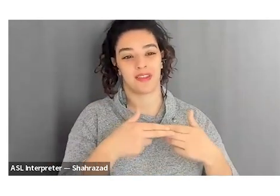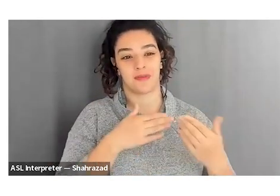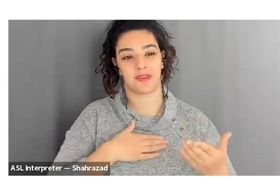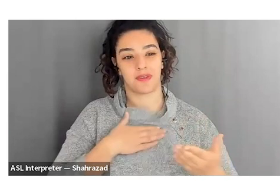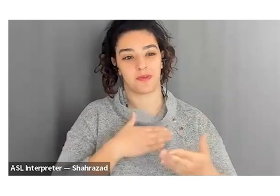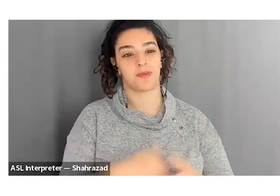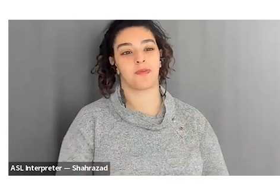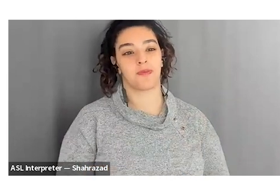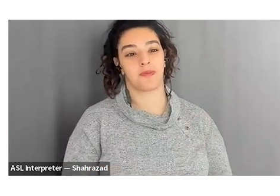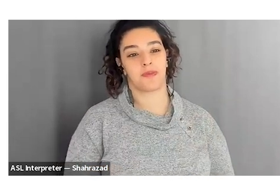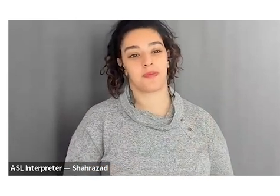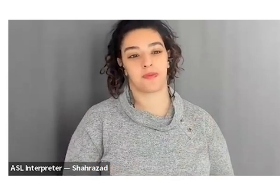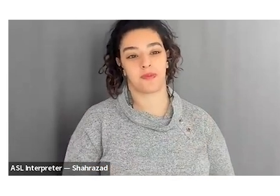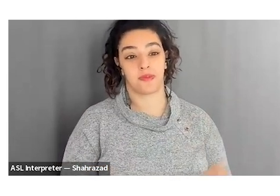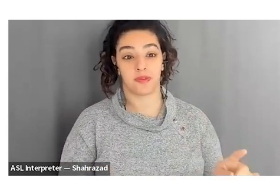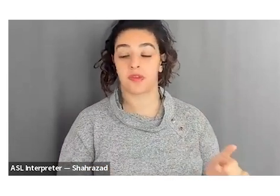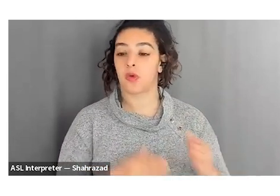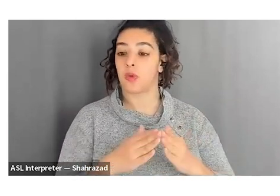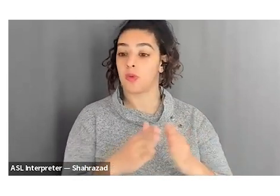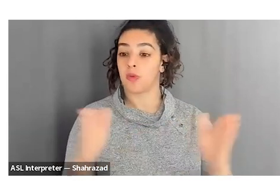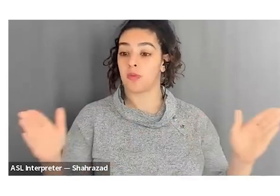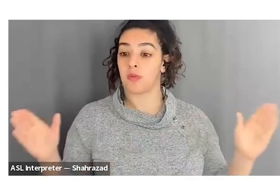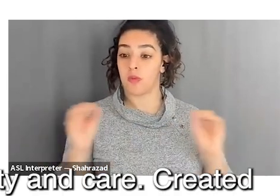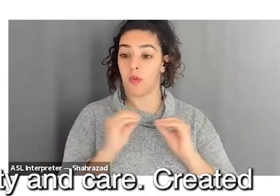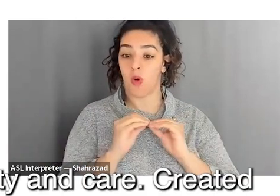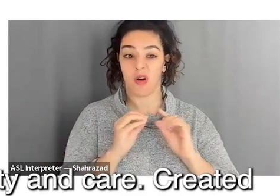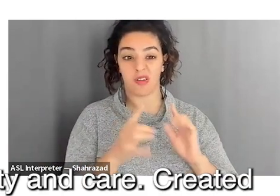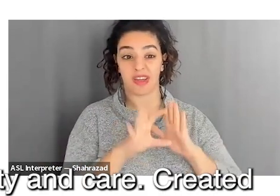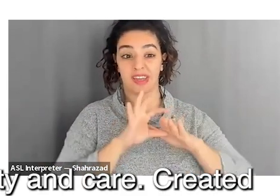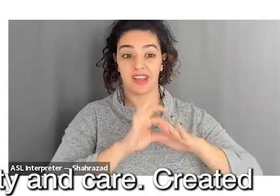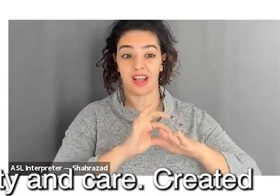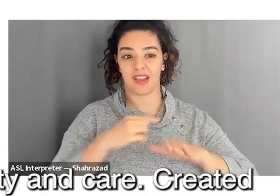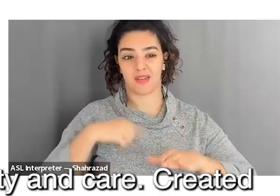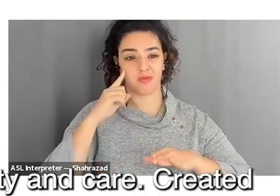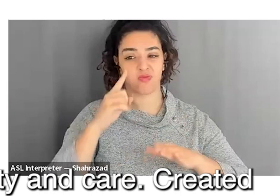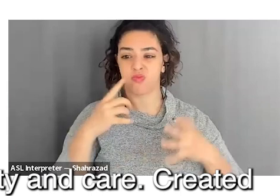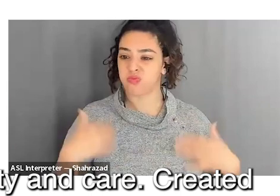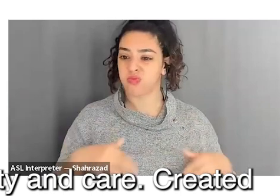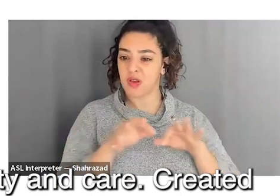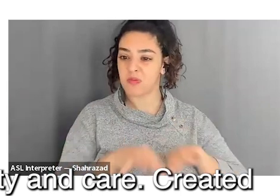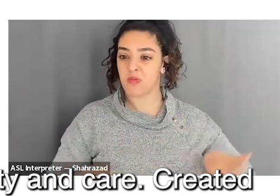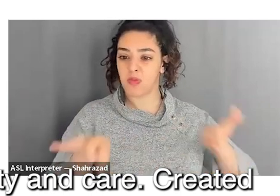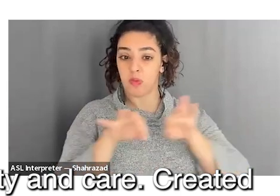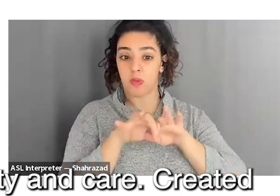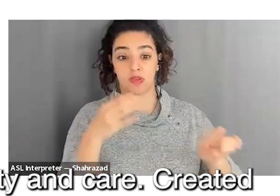And so, to give it a bit more wider context, I think it's important to acknowledge that there's a lack of accessibility and